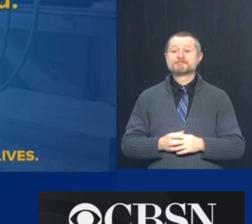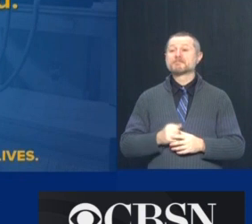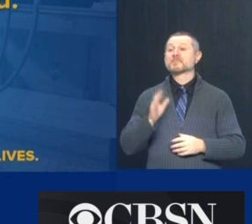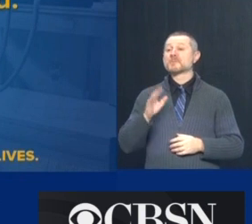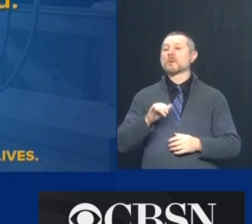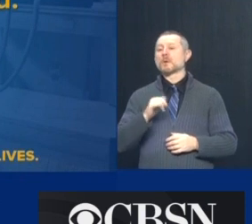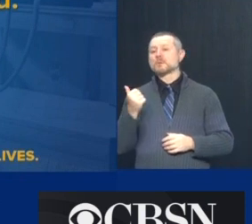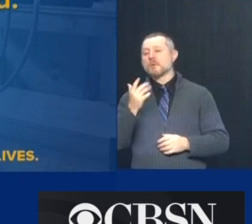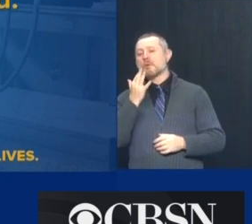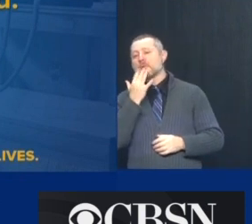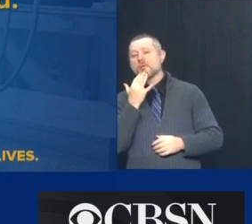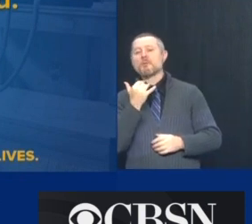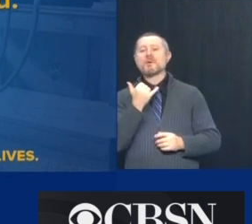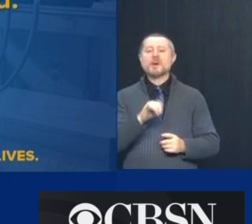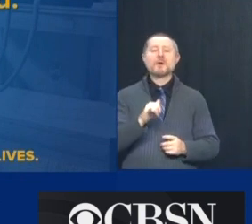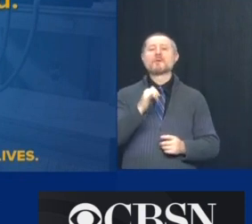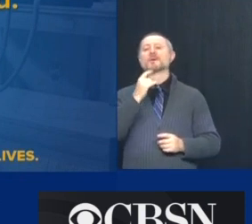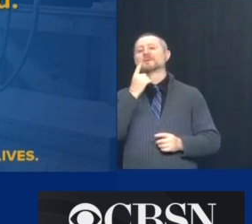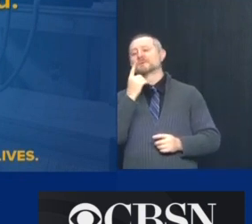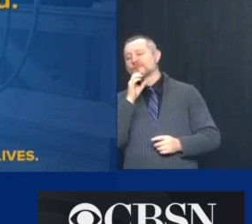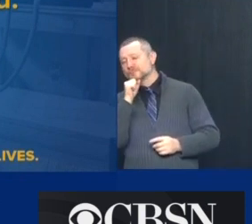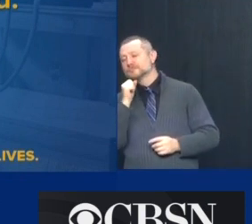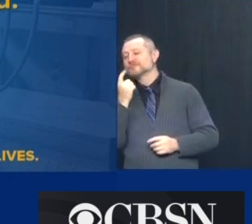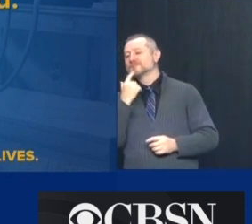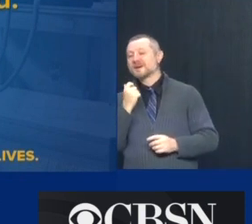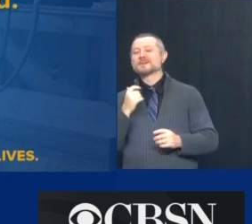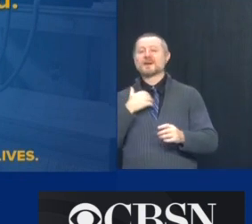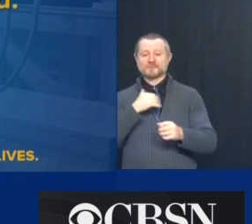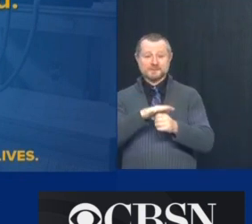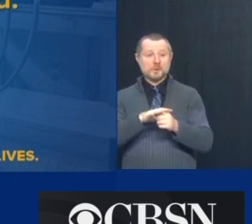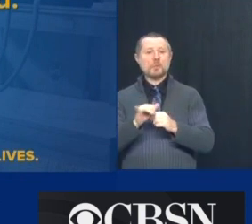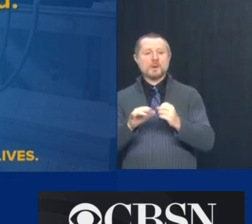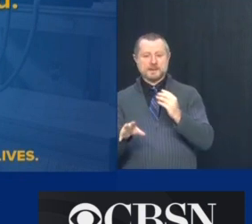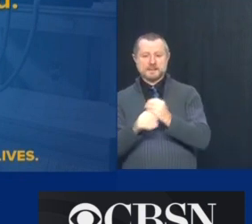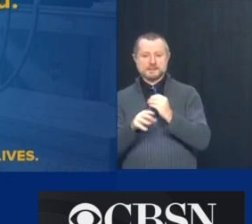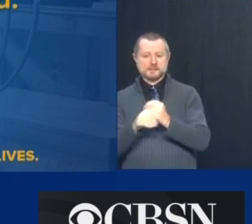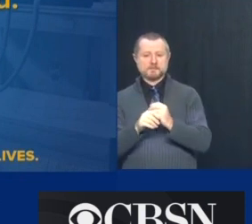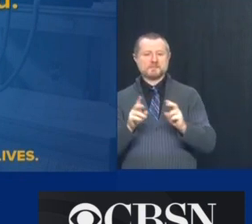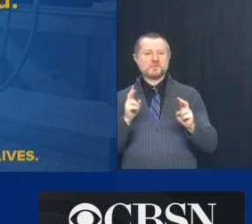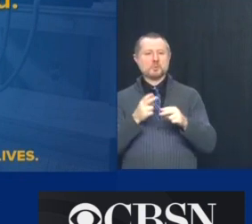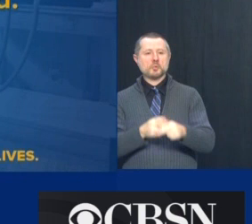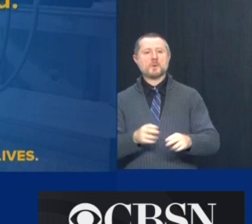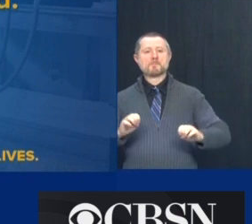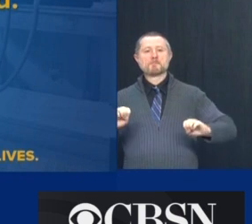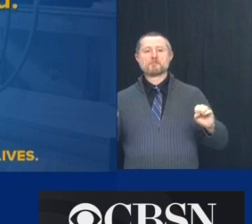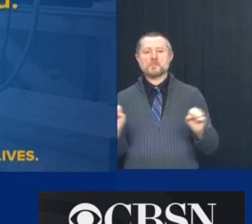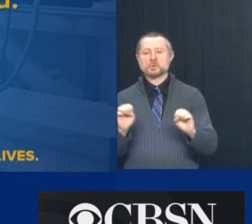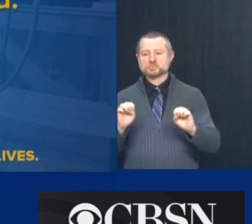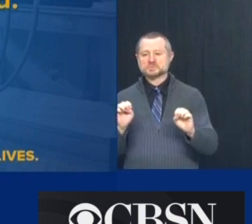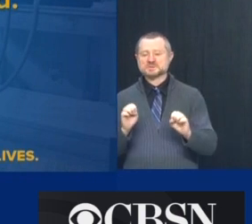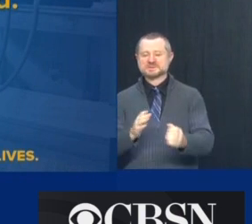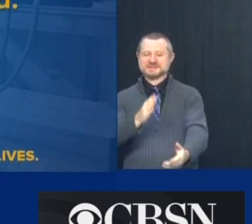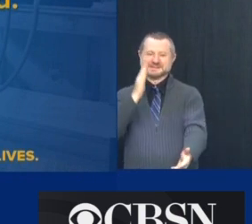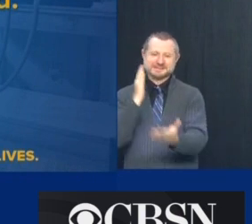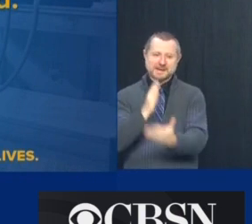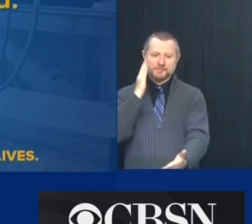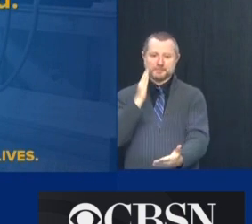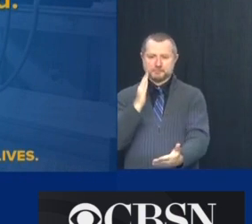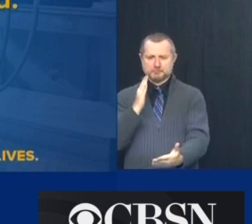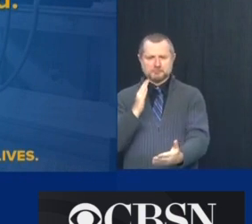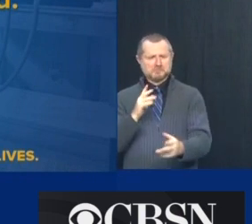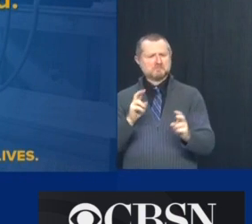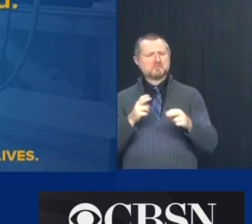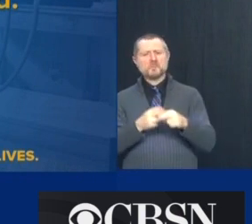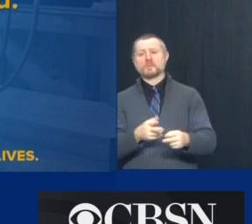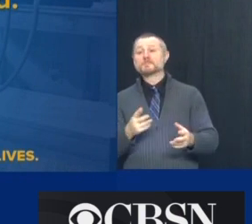orange, red, an emergency stop provision where if we hit a